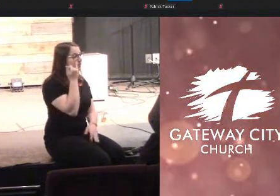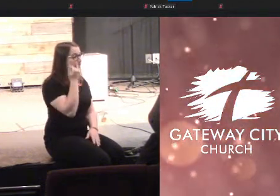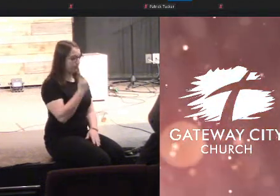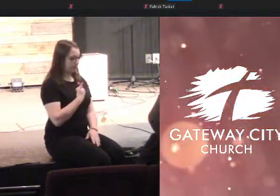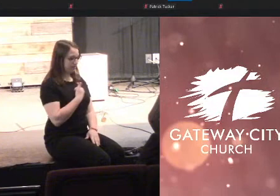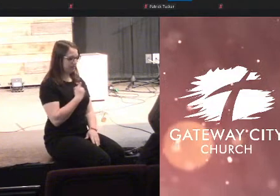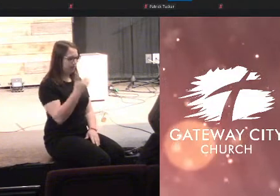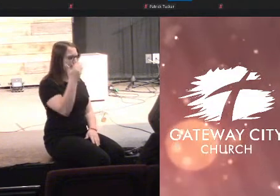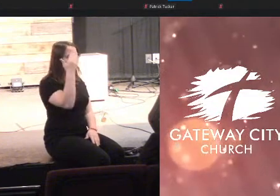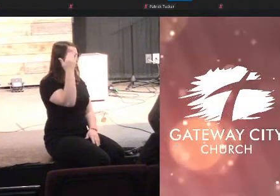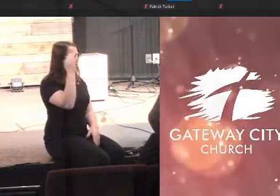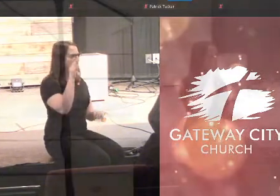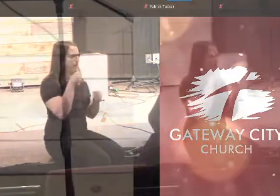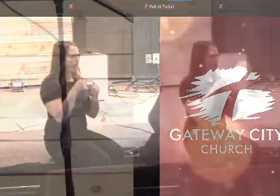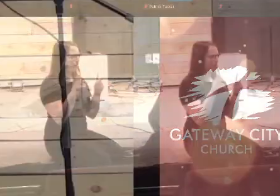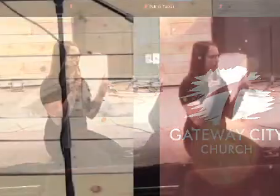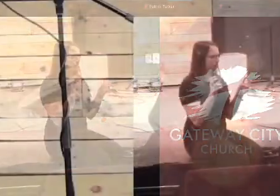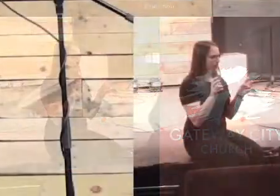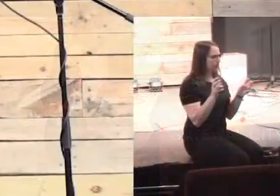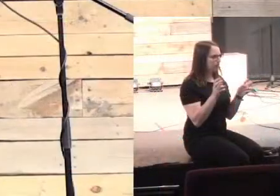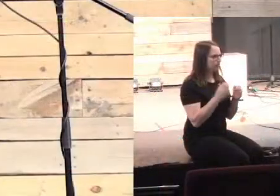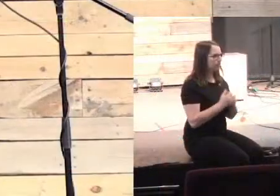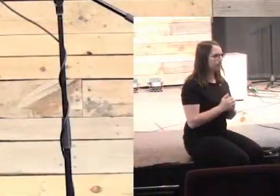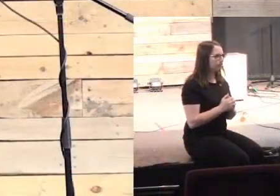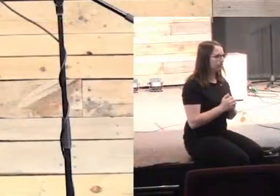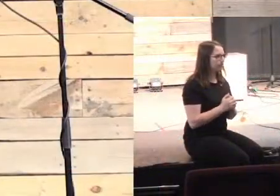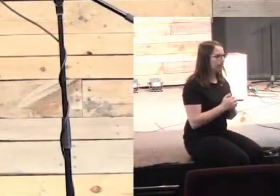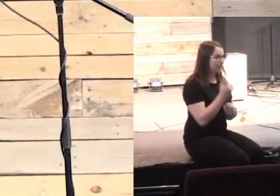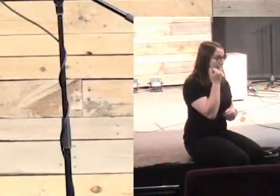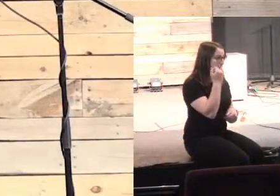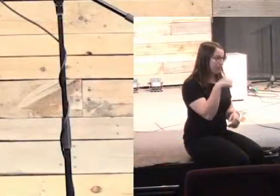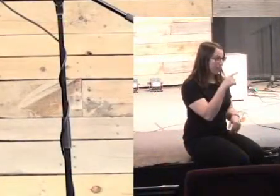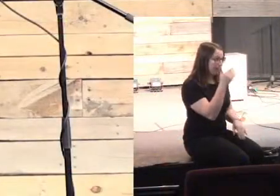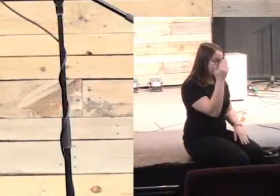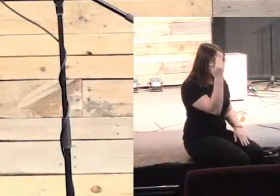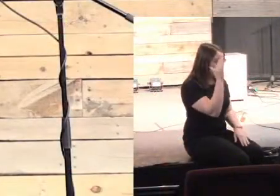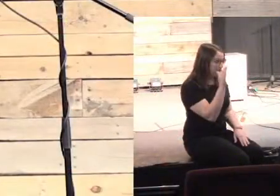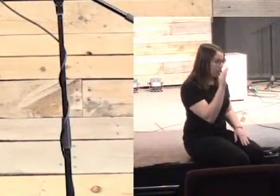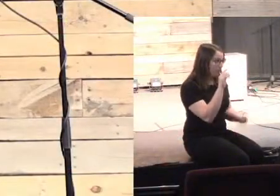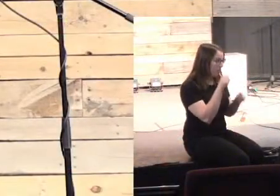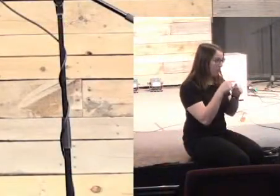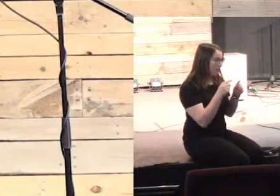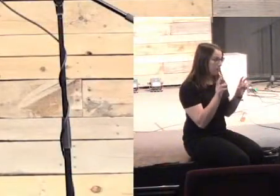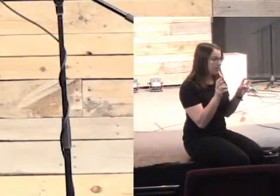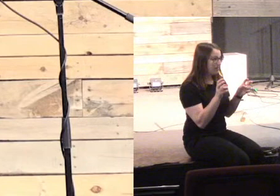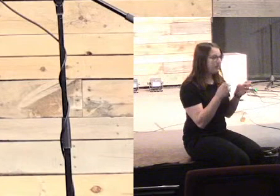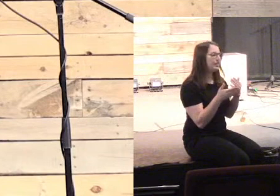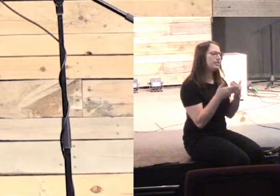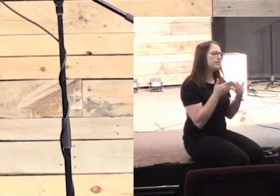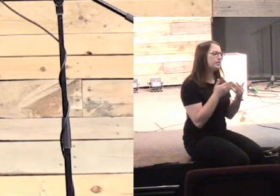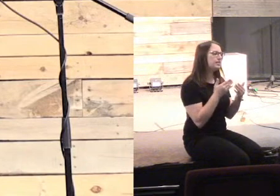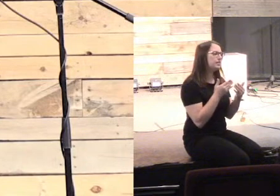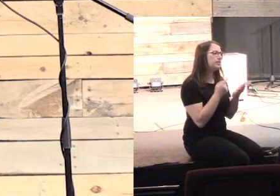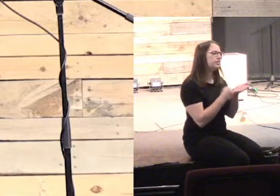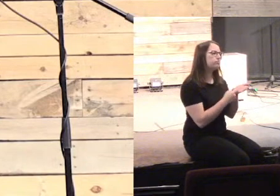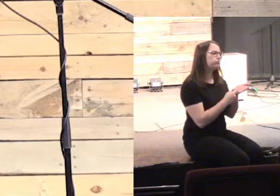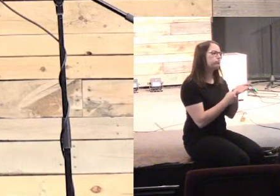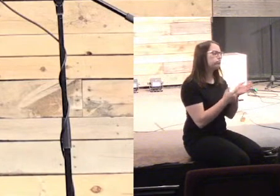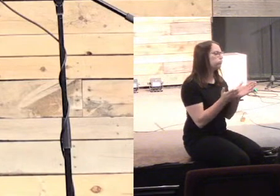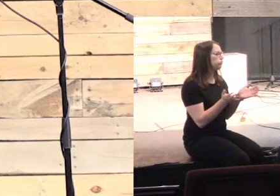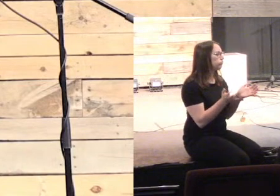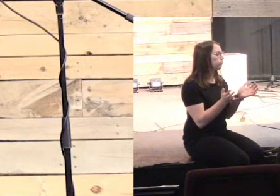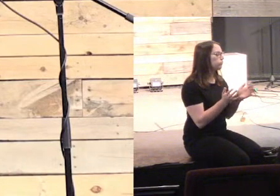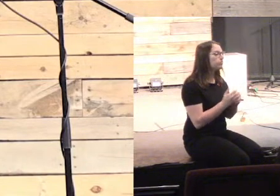them things that that they don't know. So it makes it easy. But when you get up and you talk